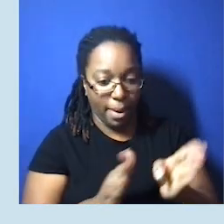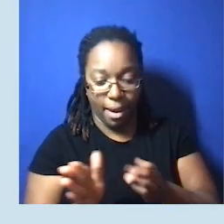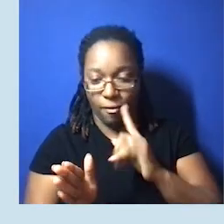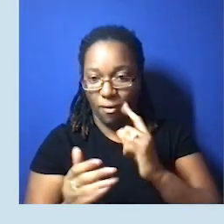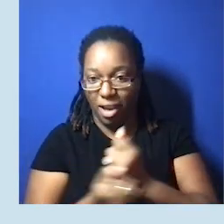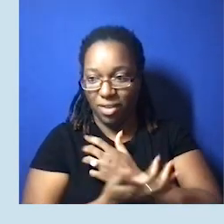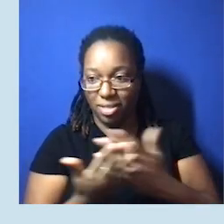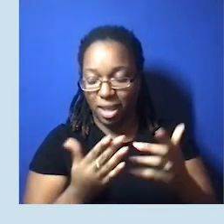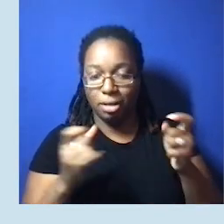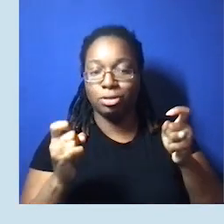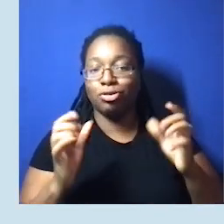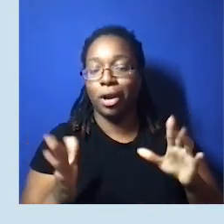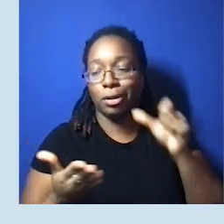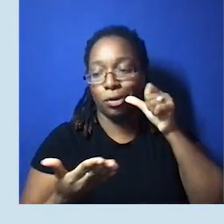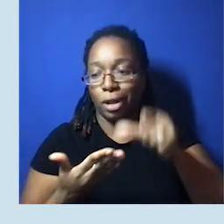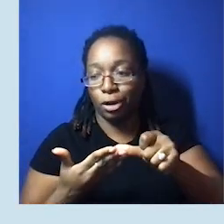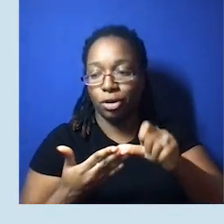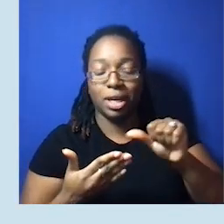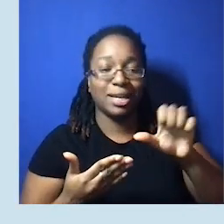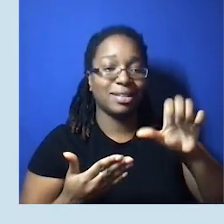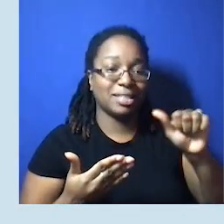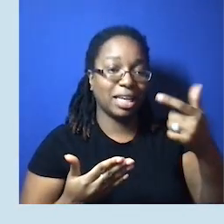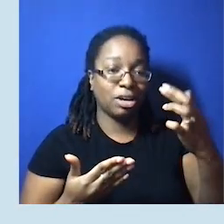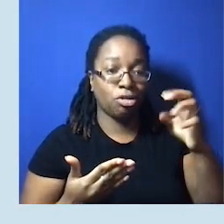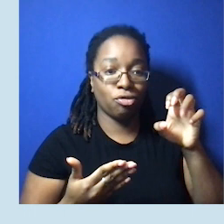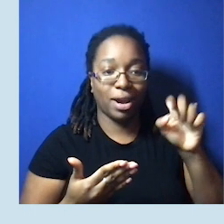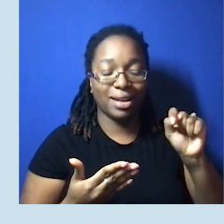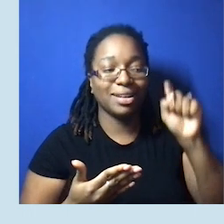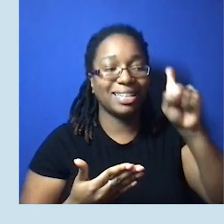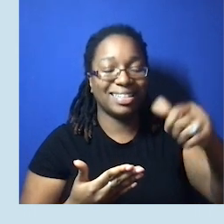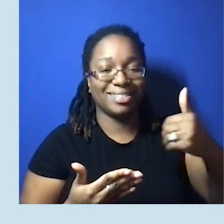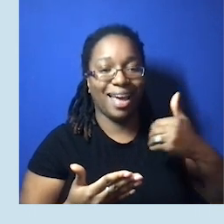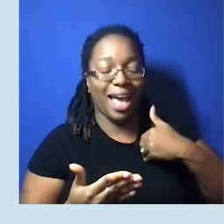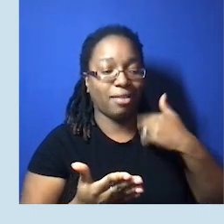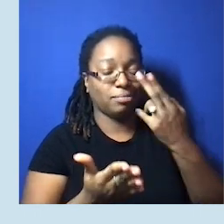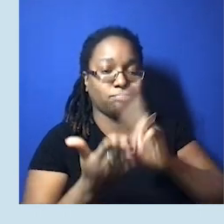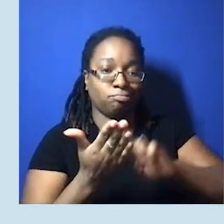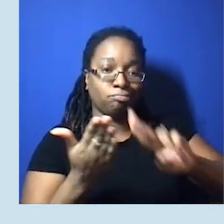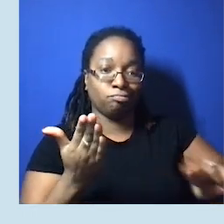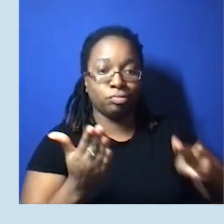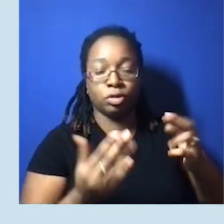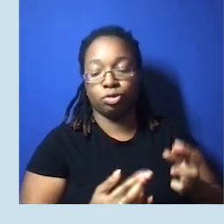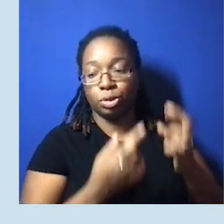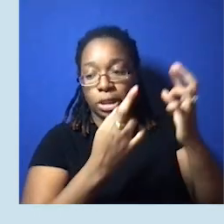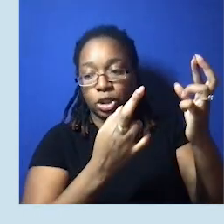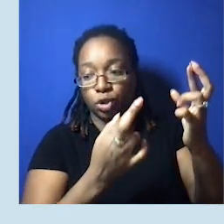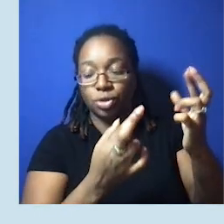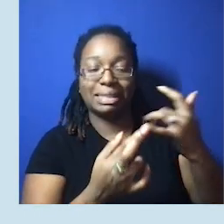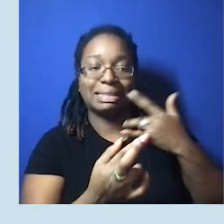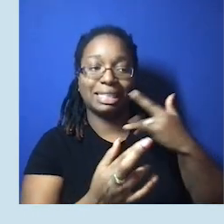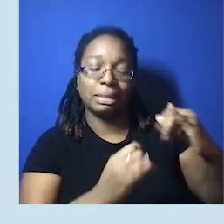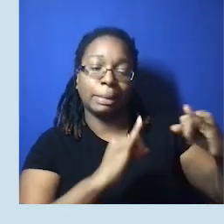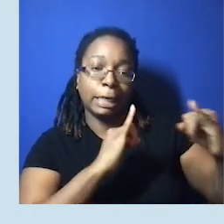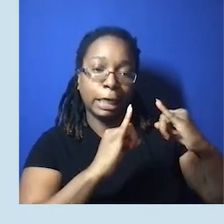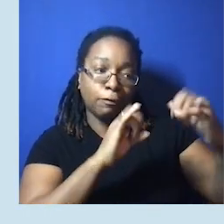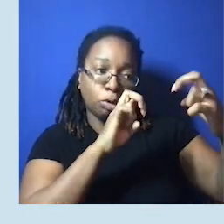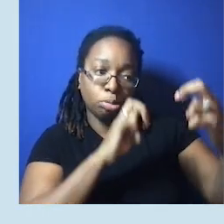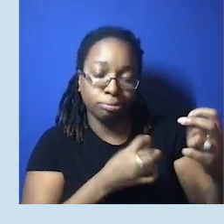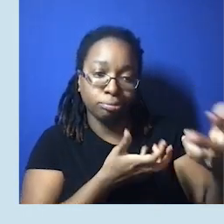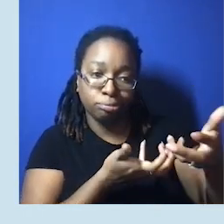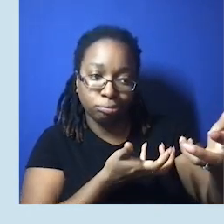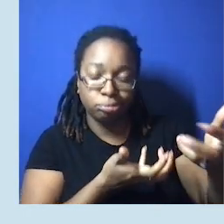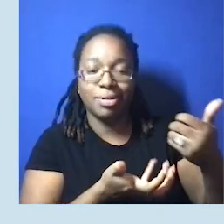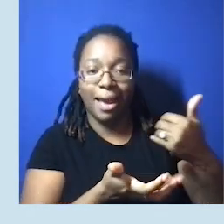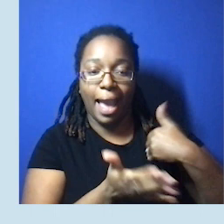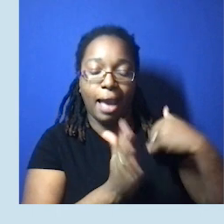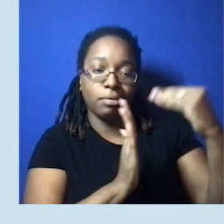of our Sea Grant directors must include a signed letter of recommendation, which is built from an interview with the applicant. As